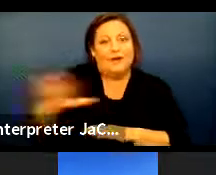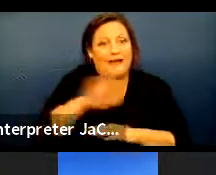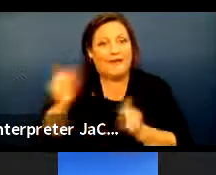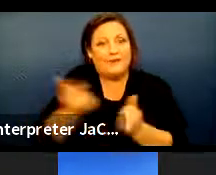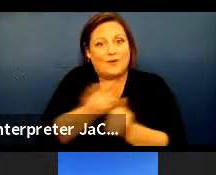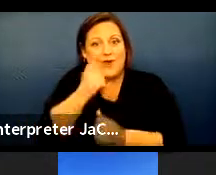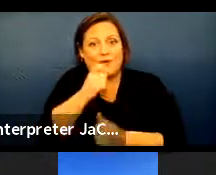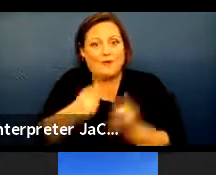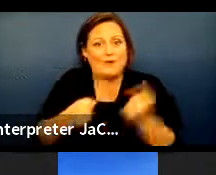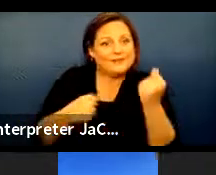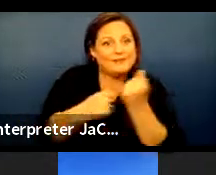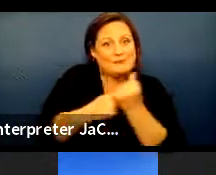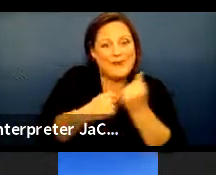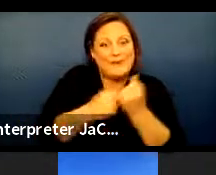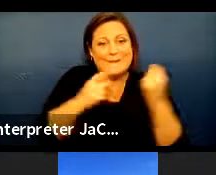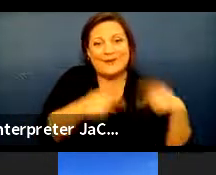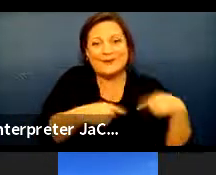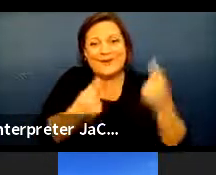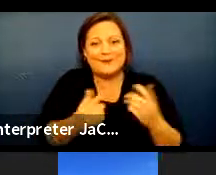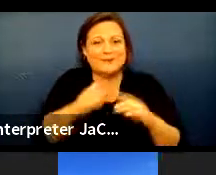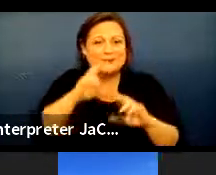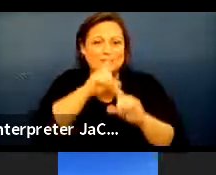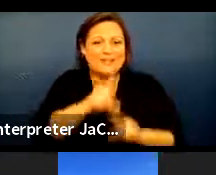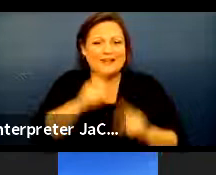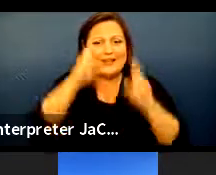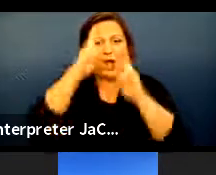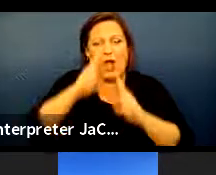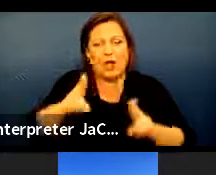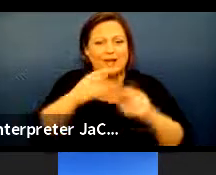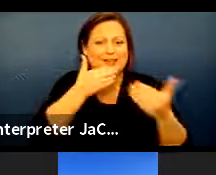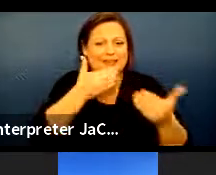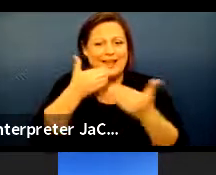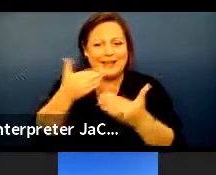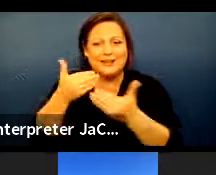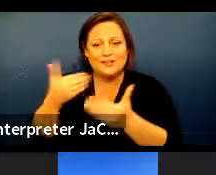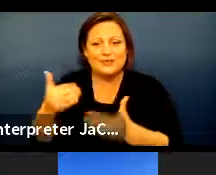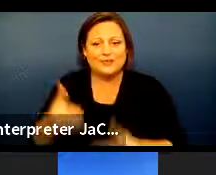me to get to this point. I'm so honored. Thank you.